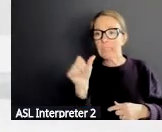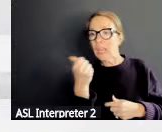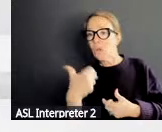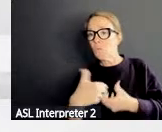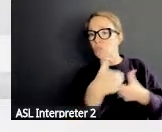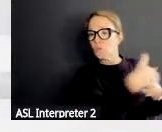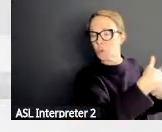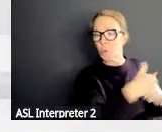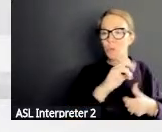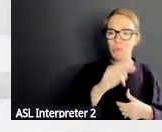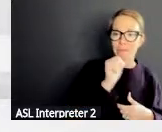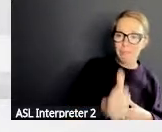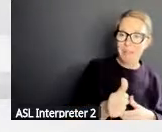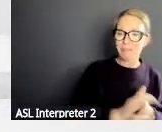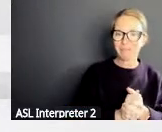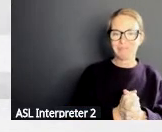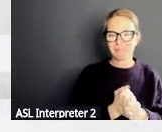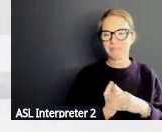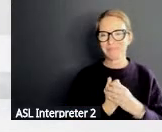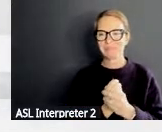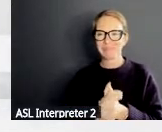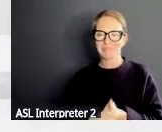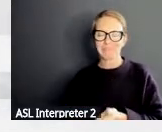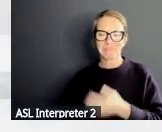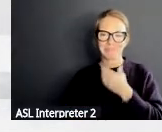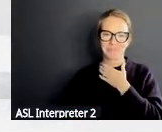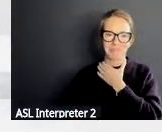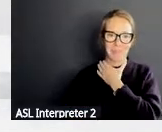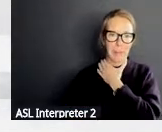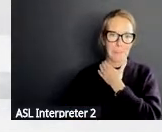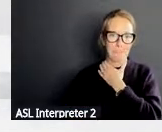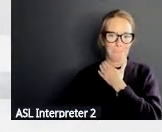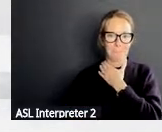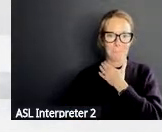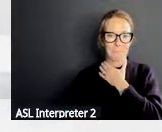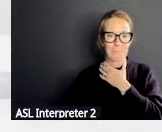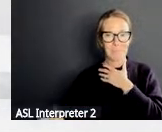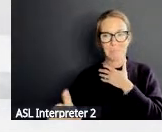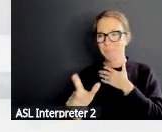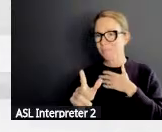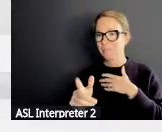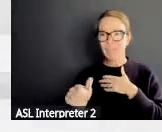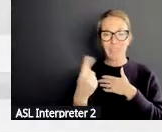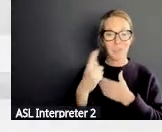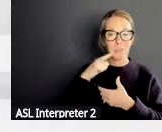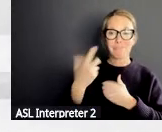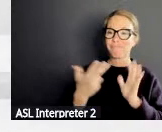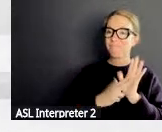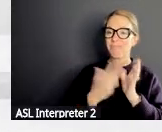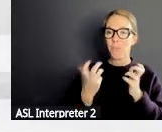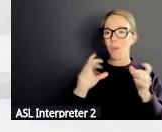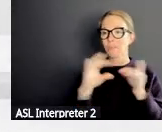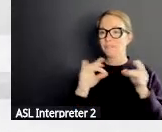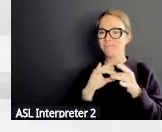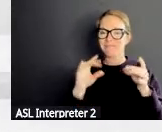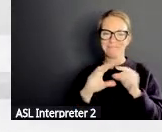are people who are signed up to provide their testimony.